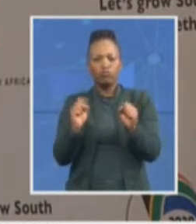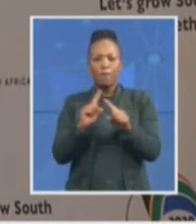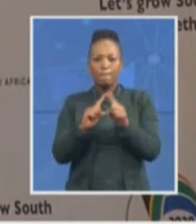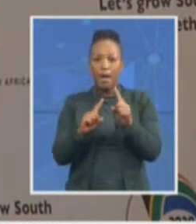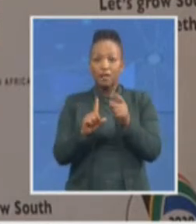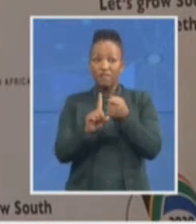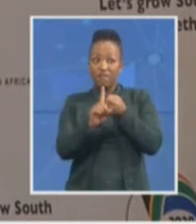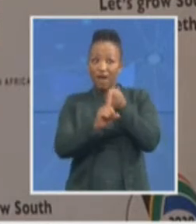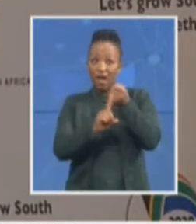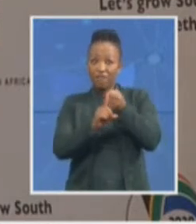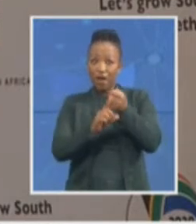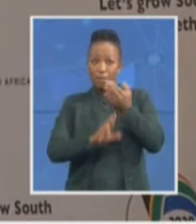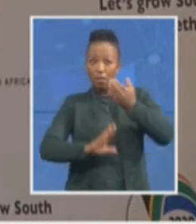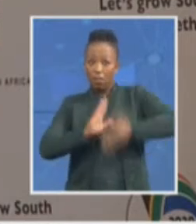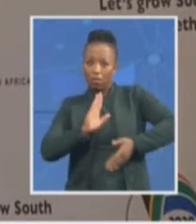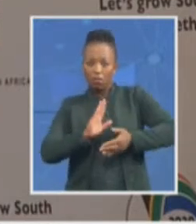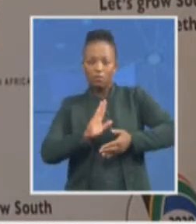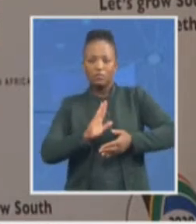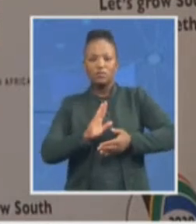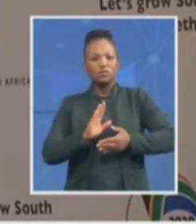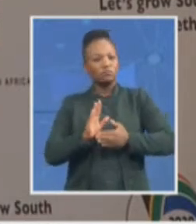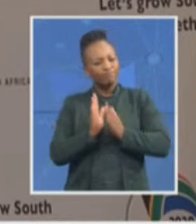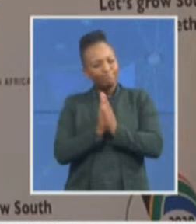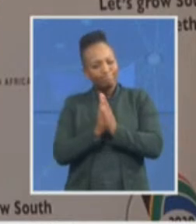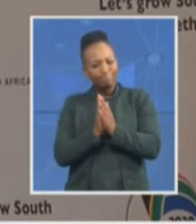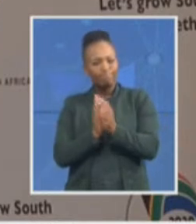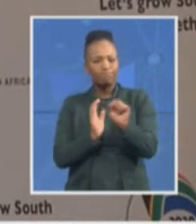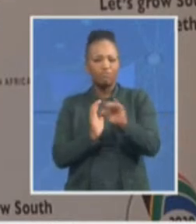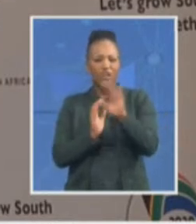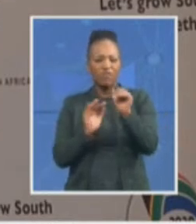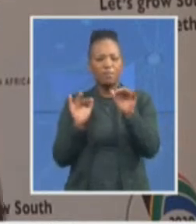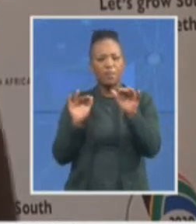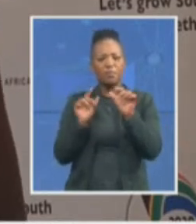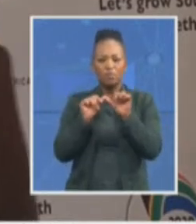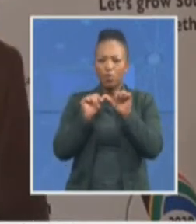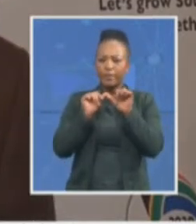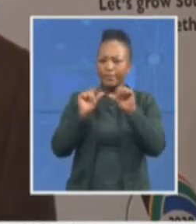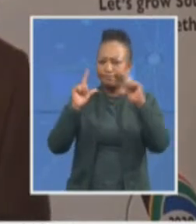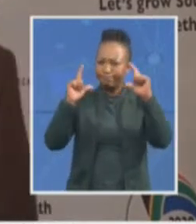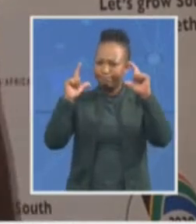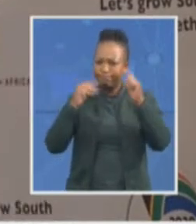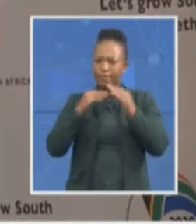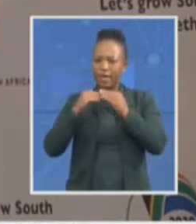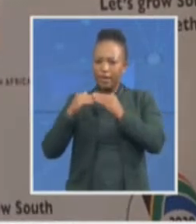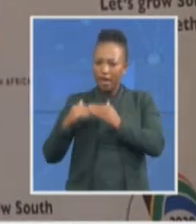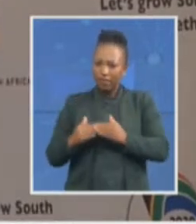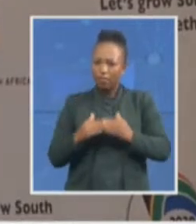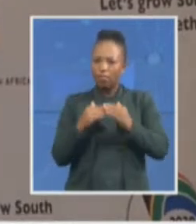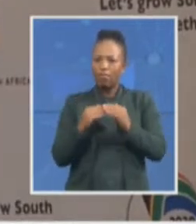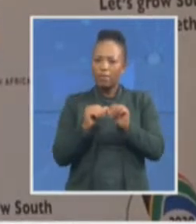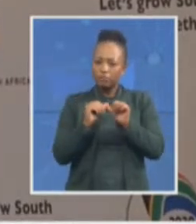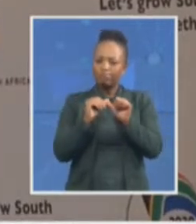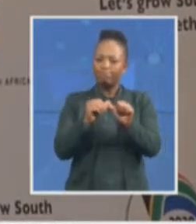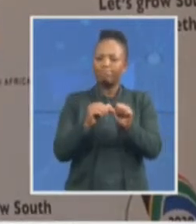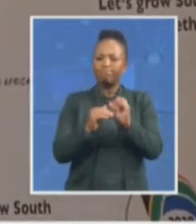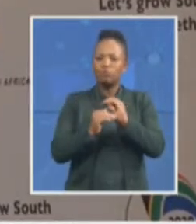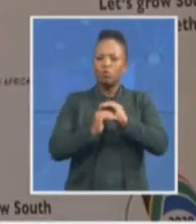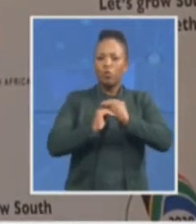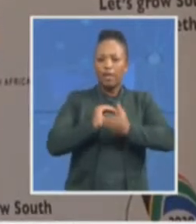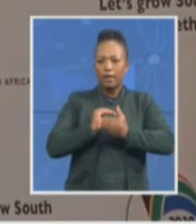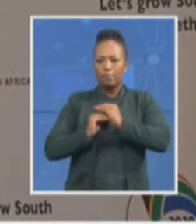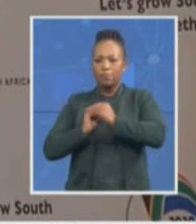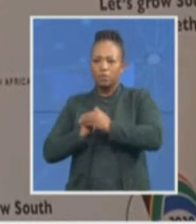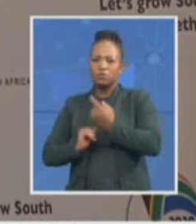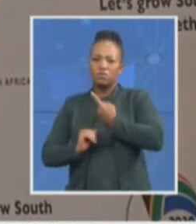remain vigilant and continue protecting themselves to stop the spread of the deadly virus. Cabinet is